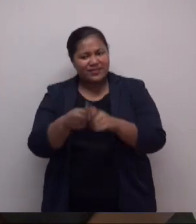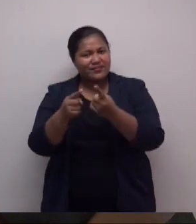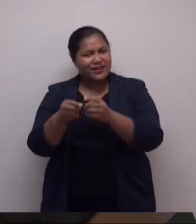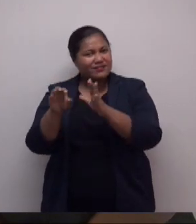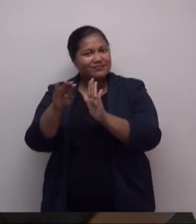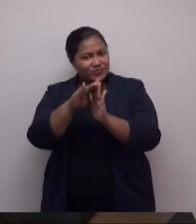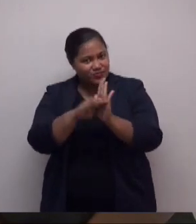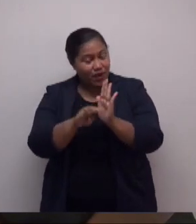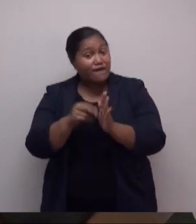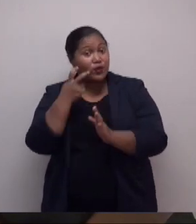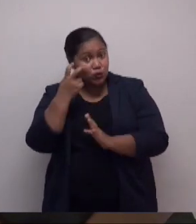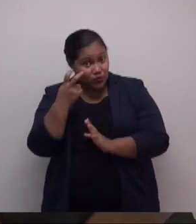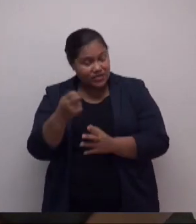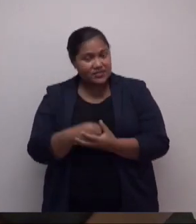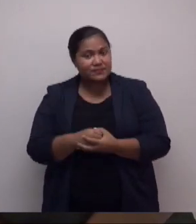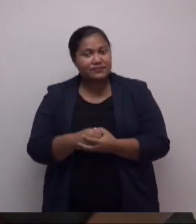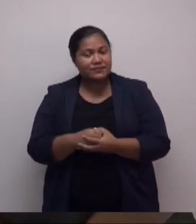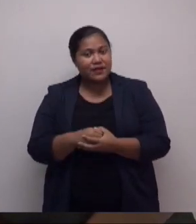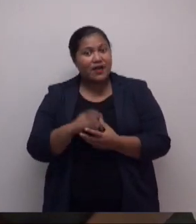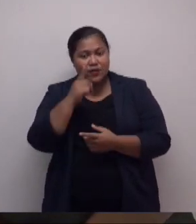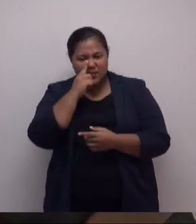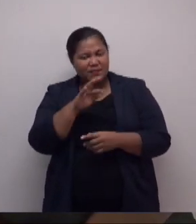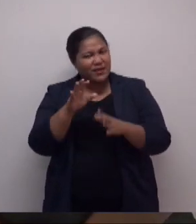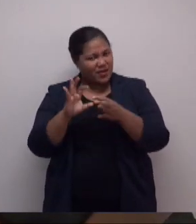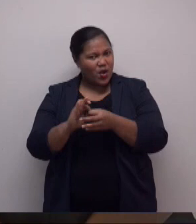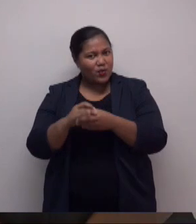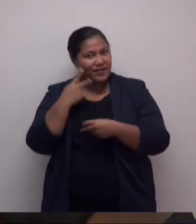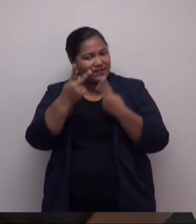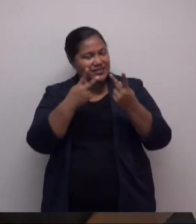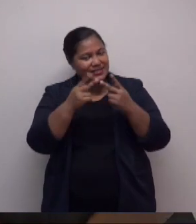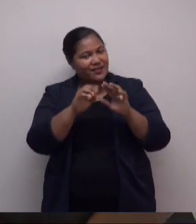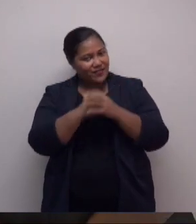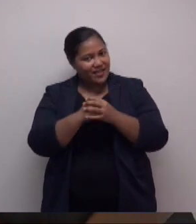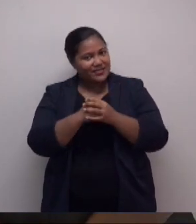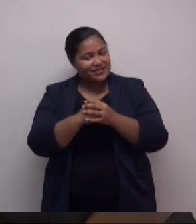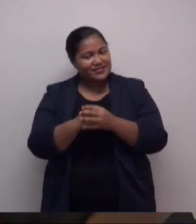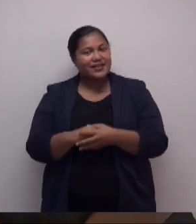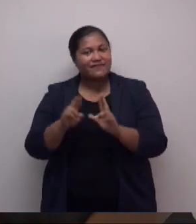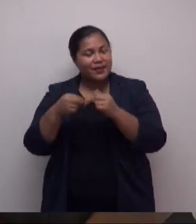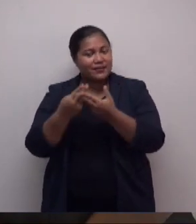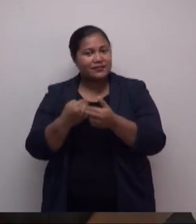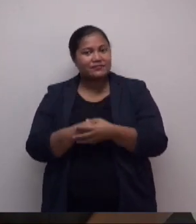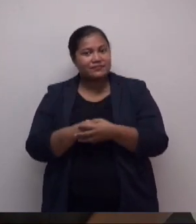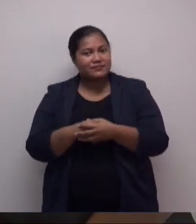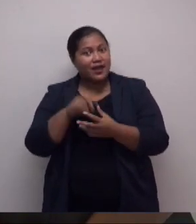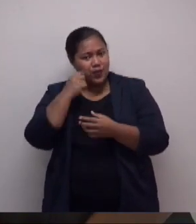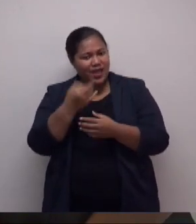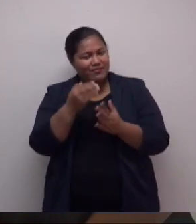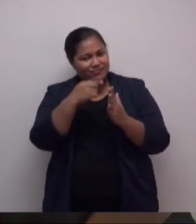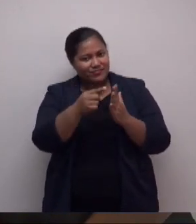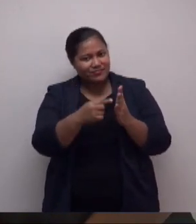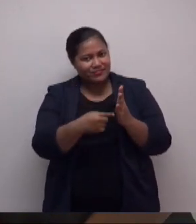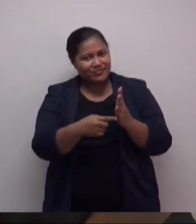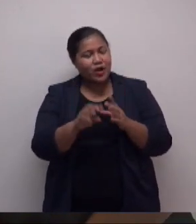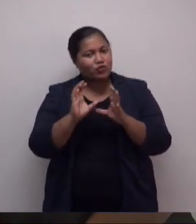for tourists, for residents, and for those visiting friends and relatives. I'll go through each group's